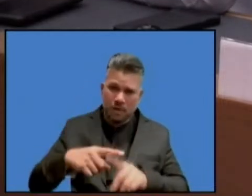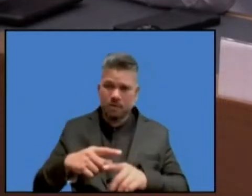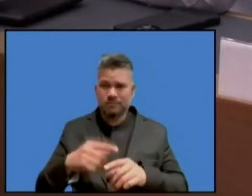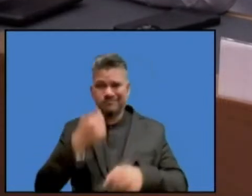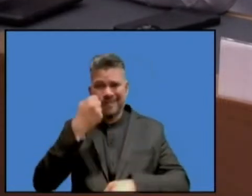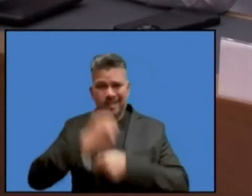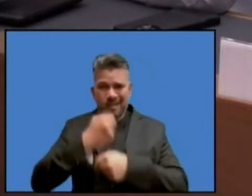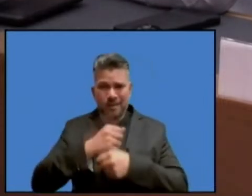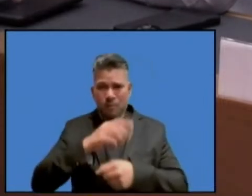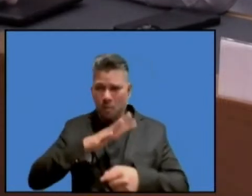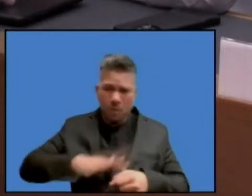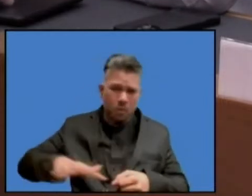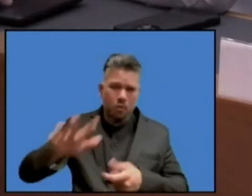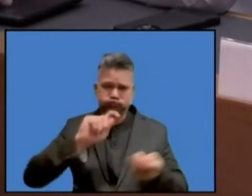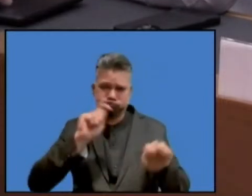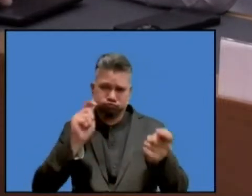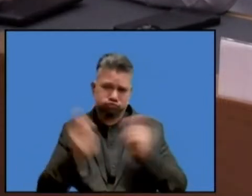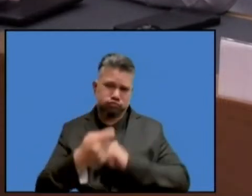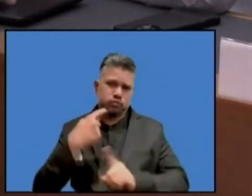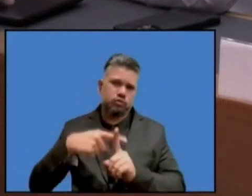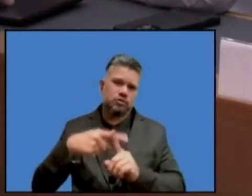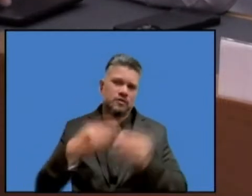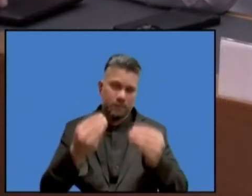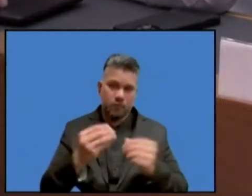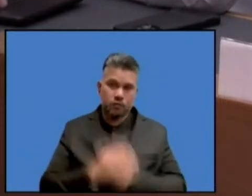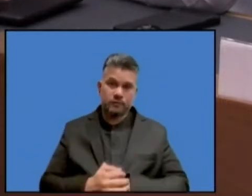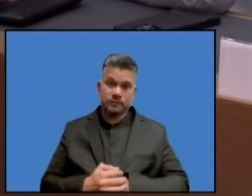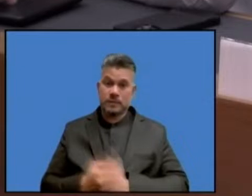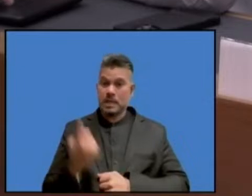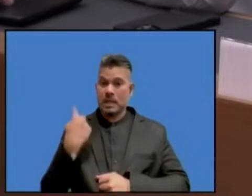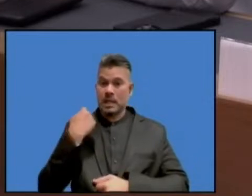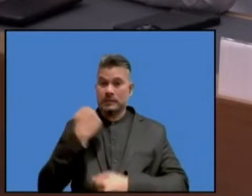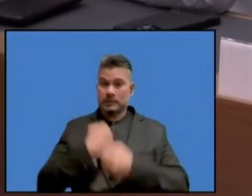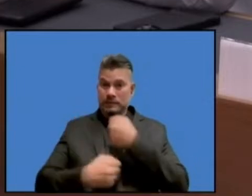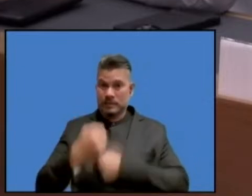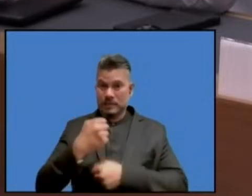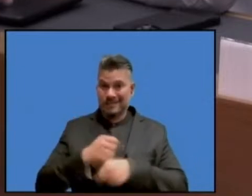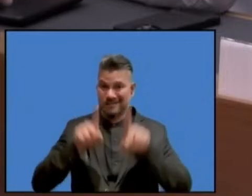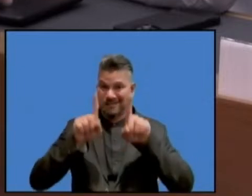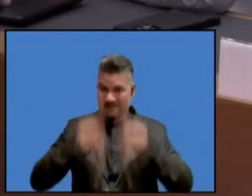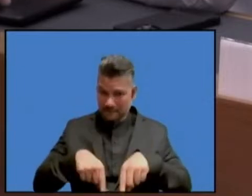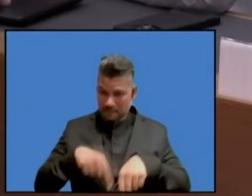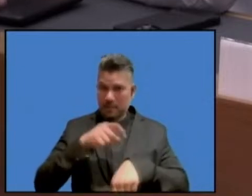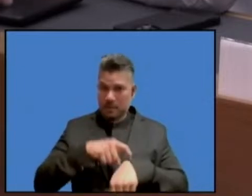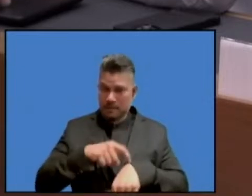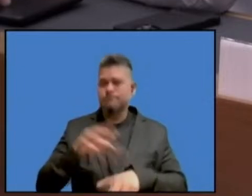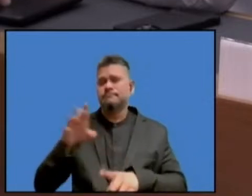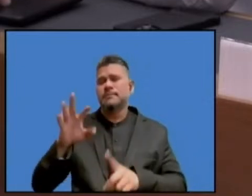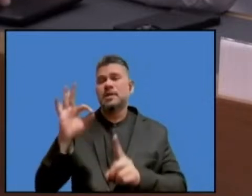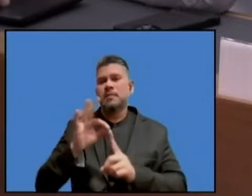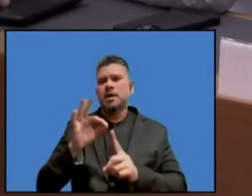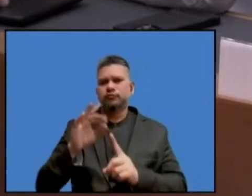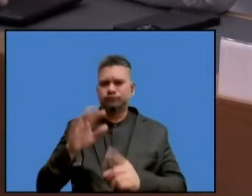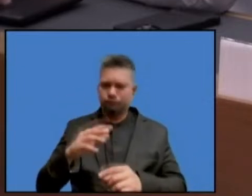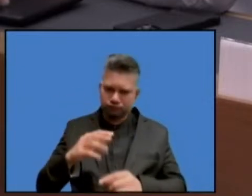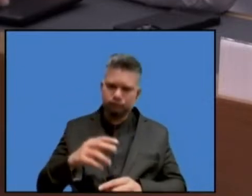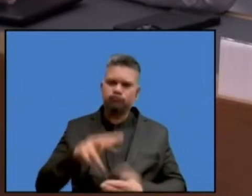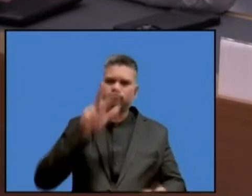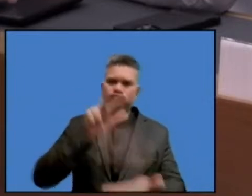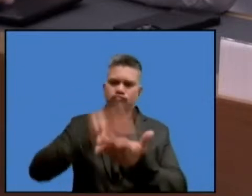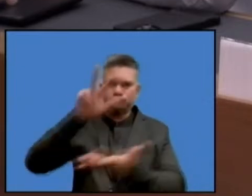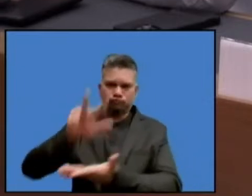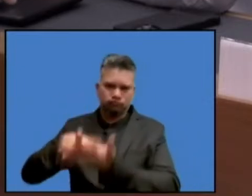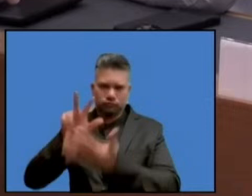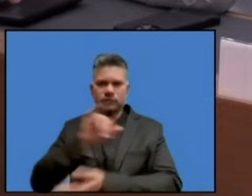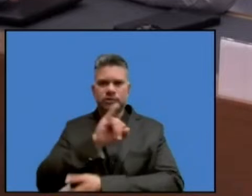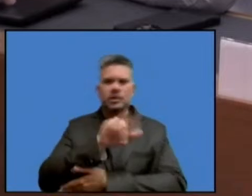country. In November last year, Pakistan approved the ratification of 2 additional ILO conventions